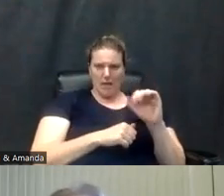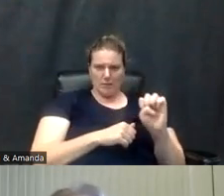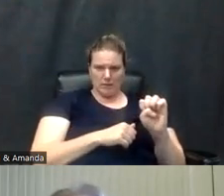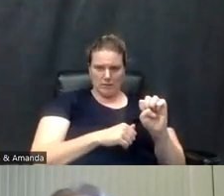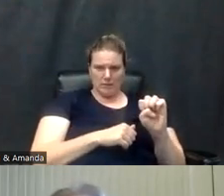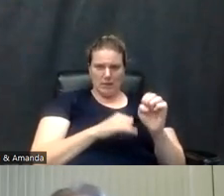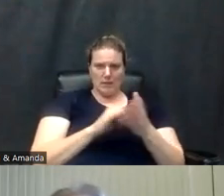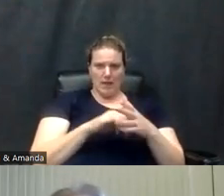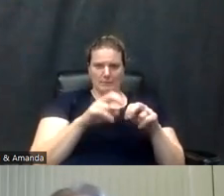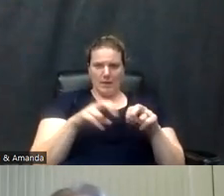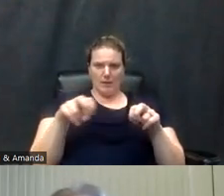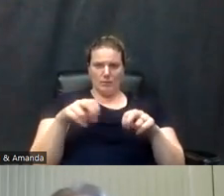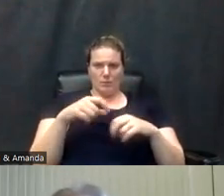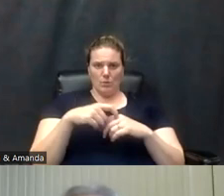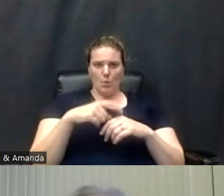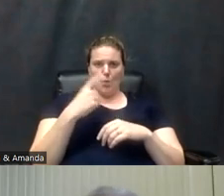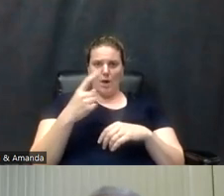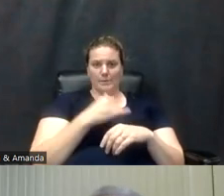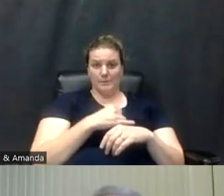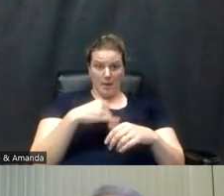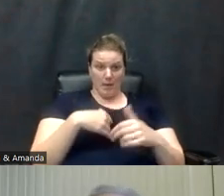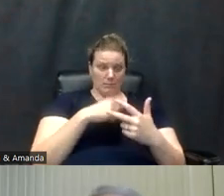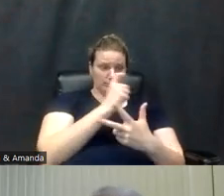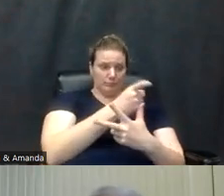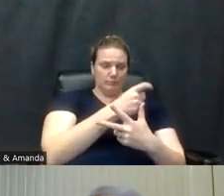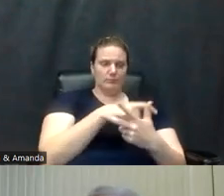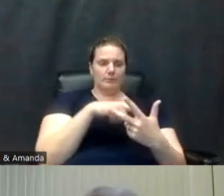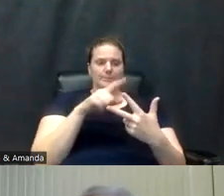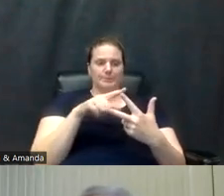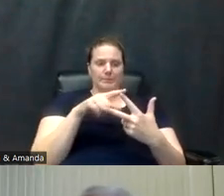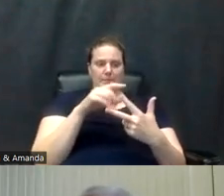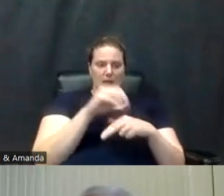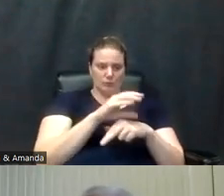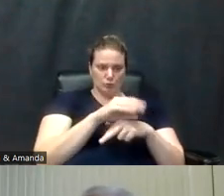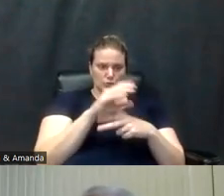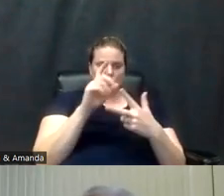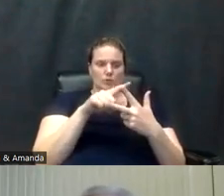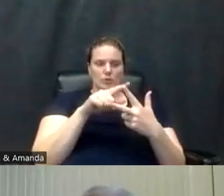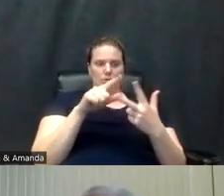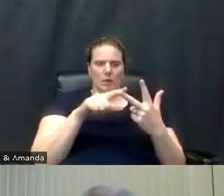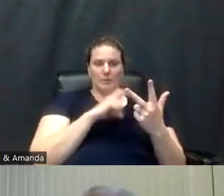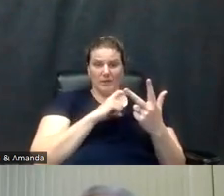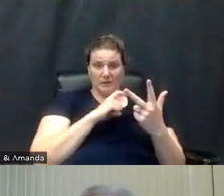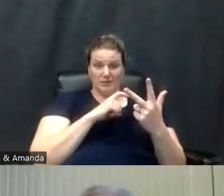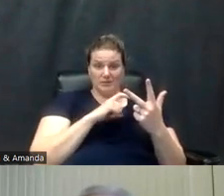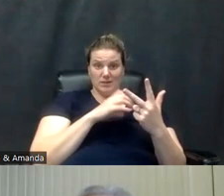those panels have to be 1 mayor appointee, 1 council appointee, and 1 appointee from the police commissioner.